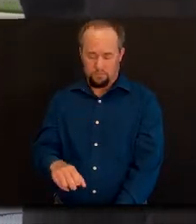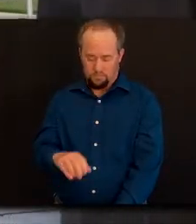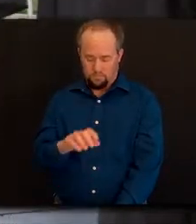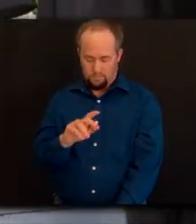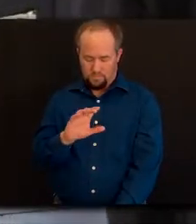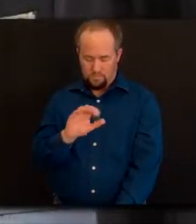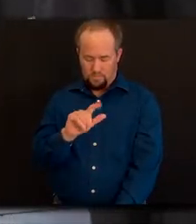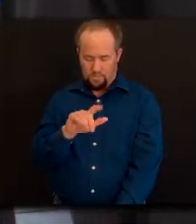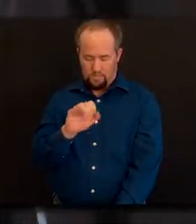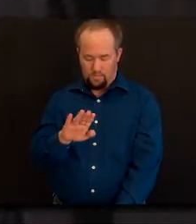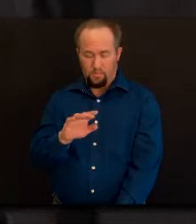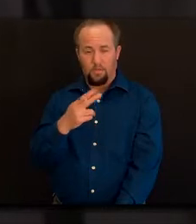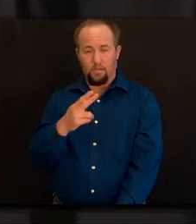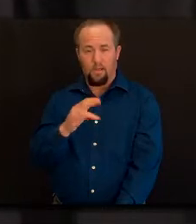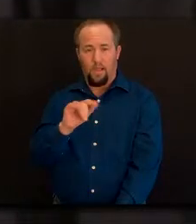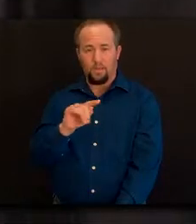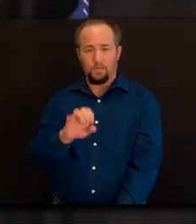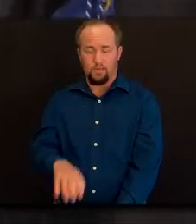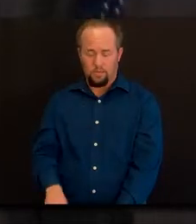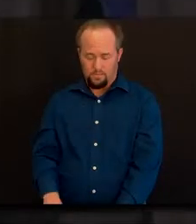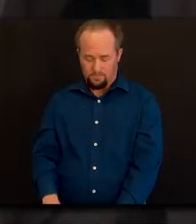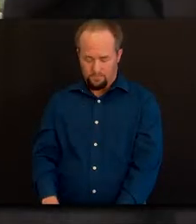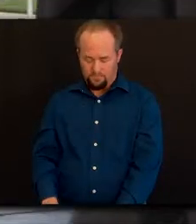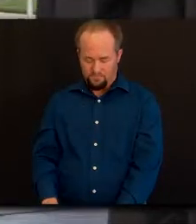Caleb Andrew Height.